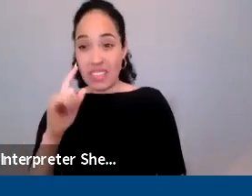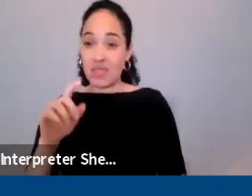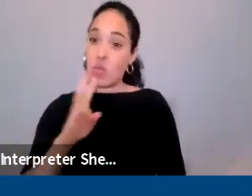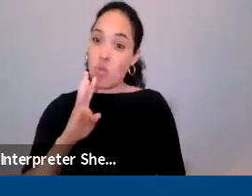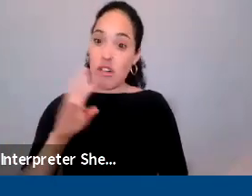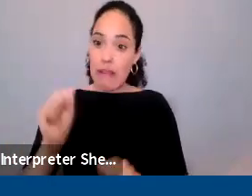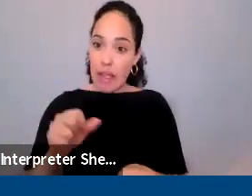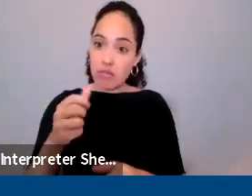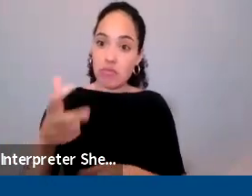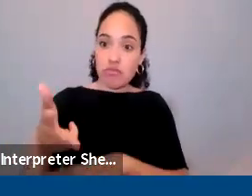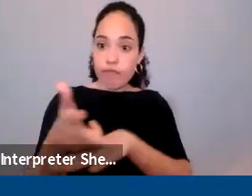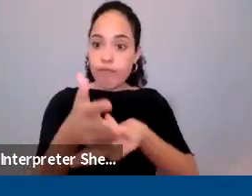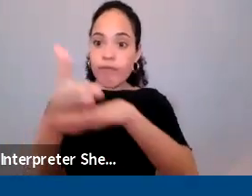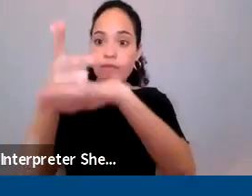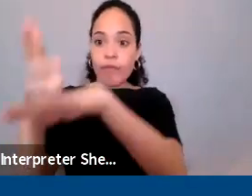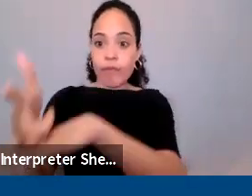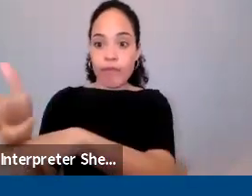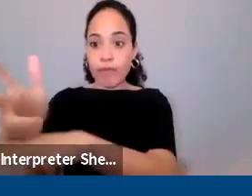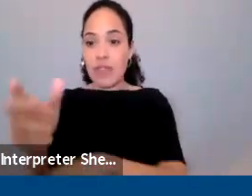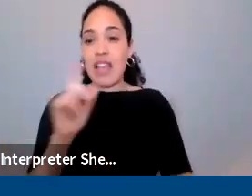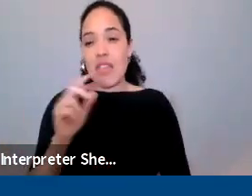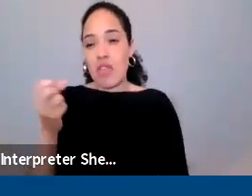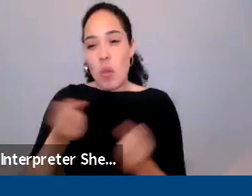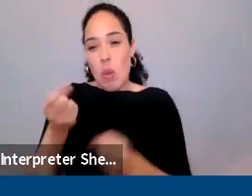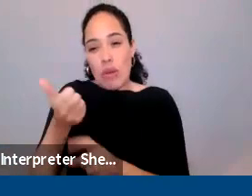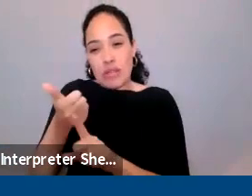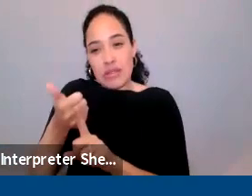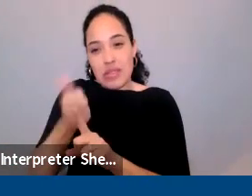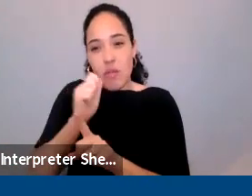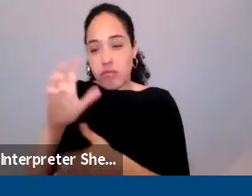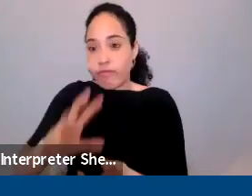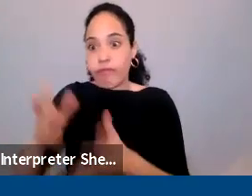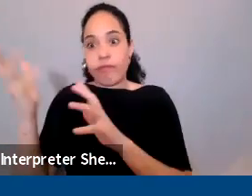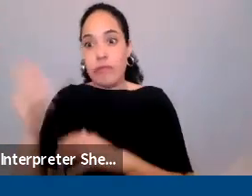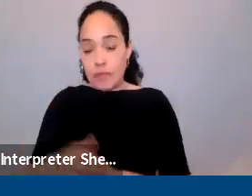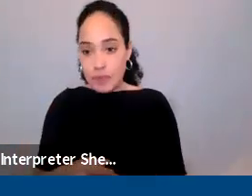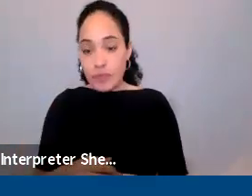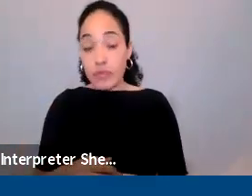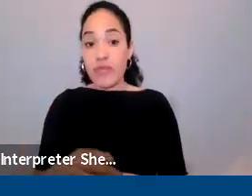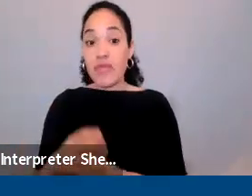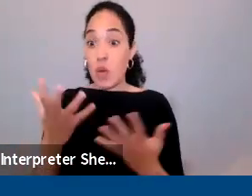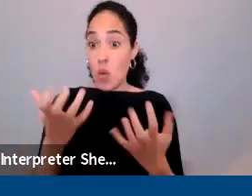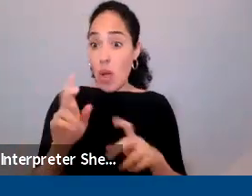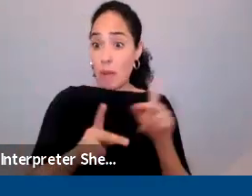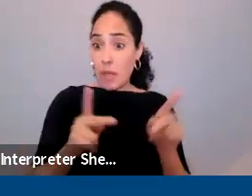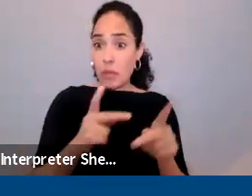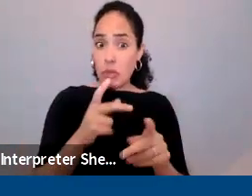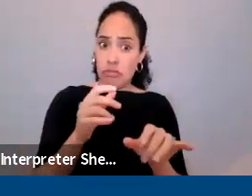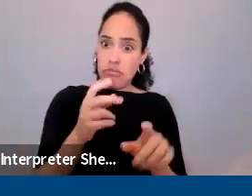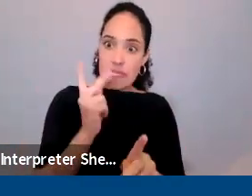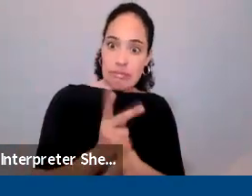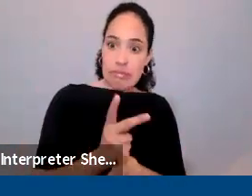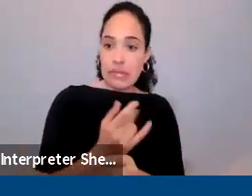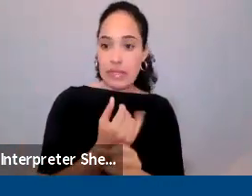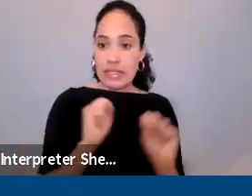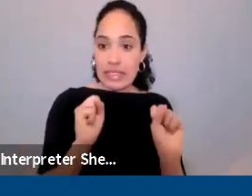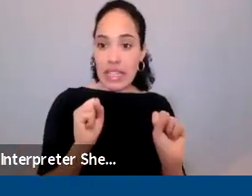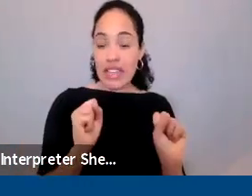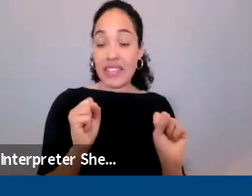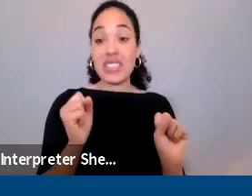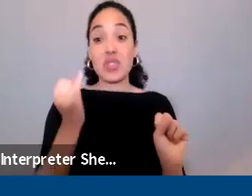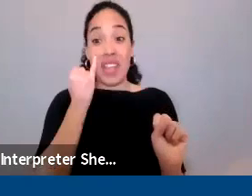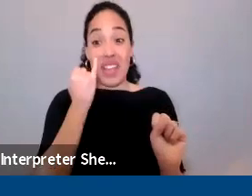in times of that, we want people to stay safe. So again, if you don't have time to evacuate, then